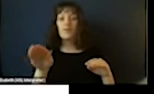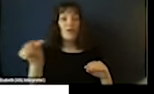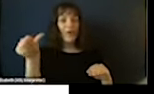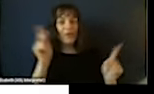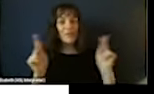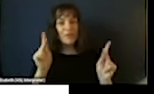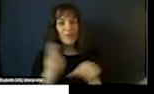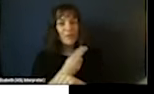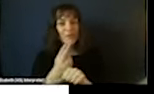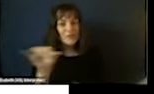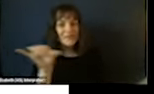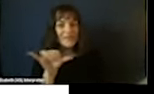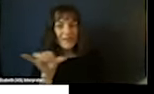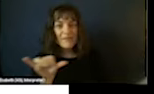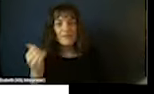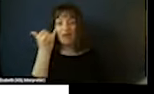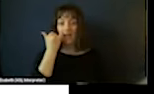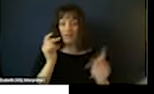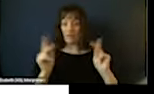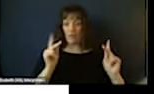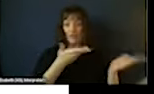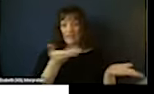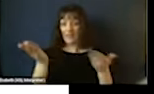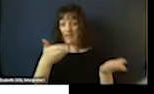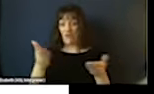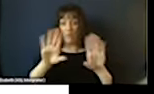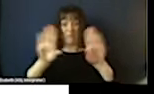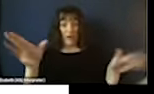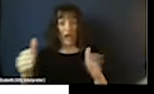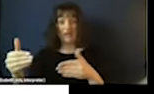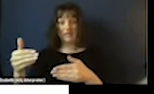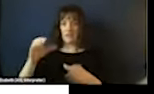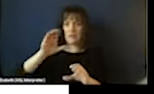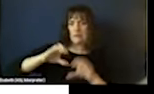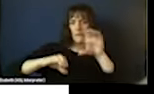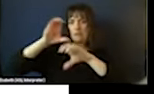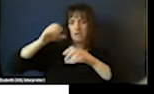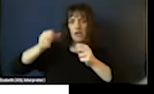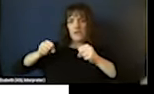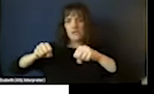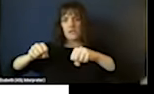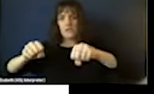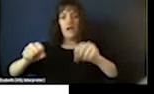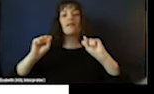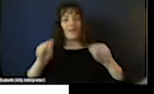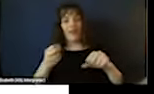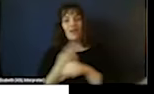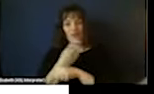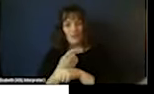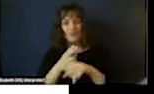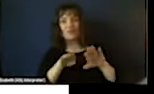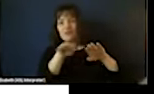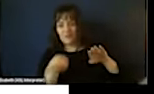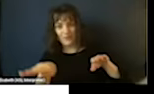has a trolley with heavy packages on it or someone pushing a stroller can also have easy access to a sidewalk.